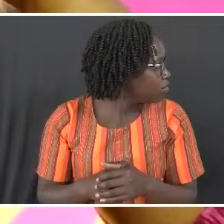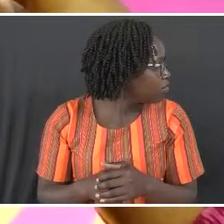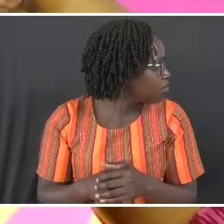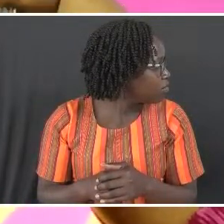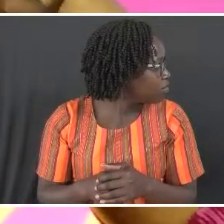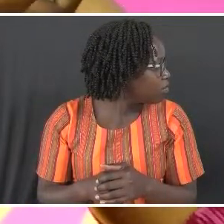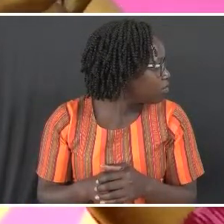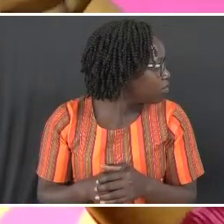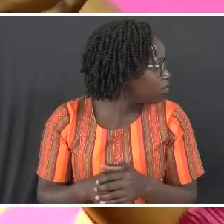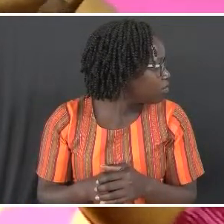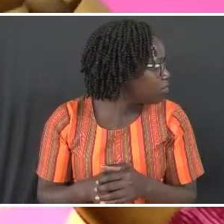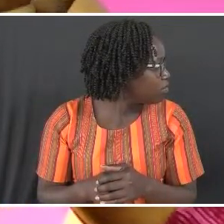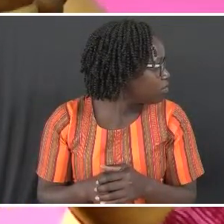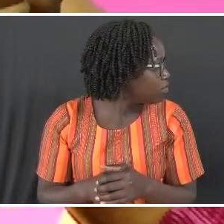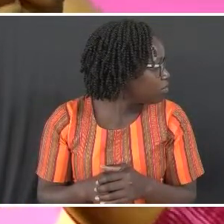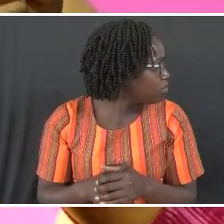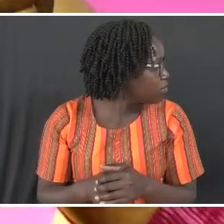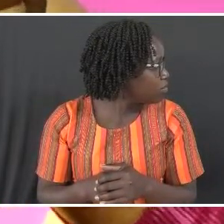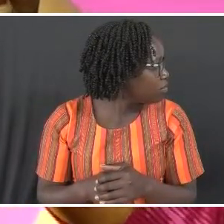this way.